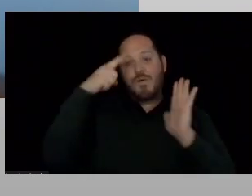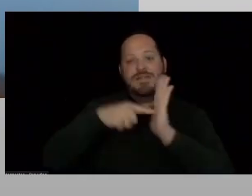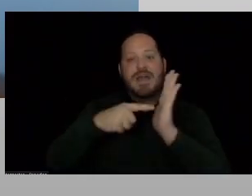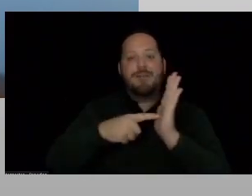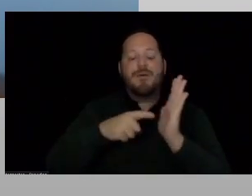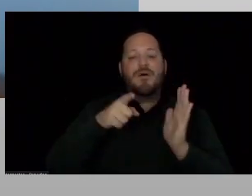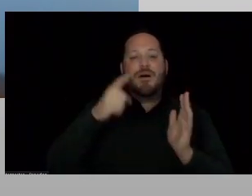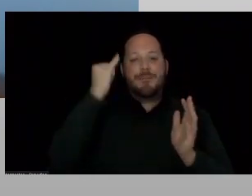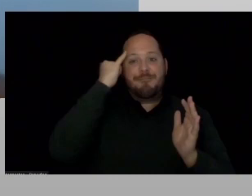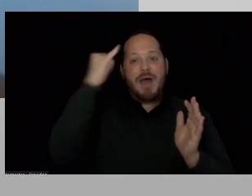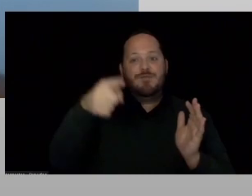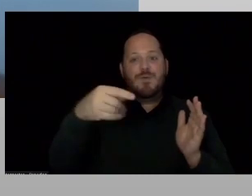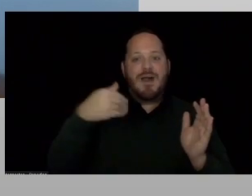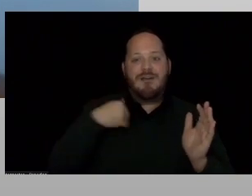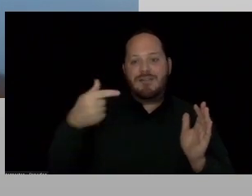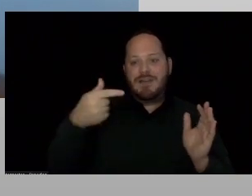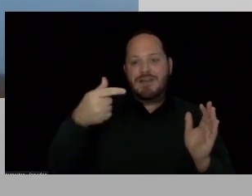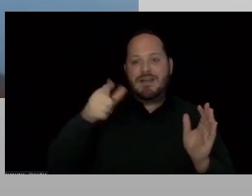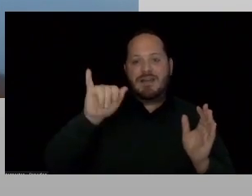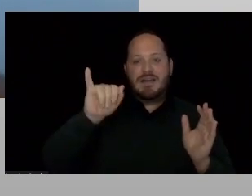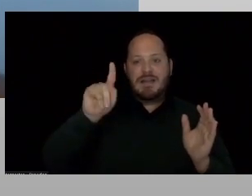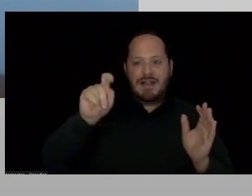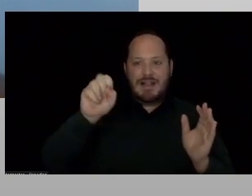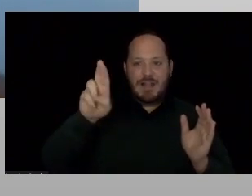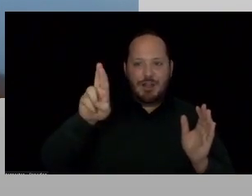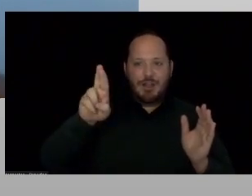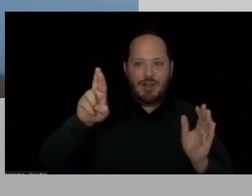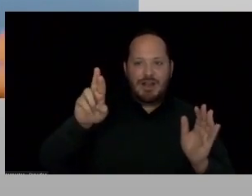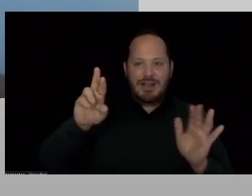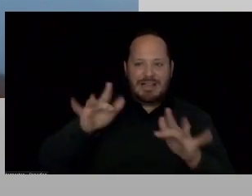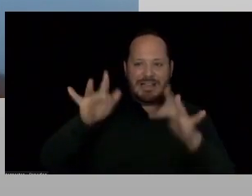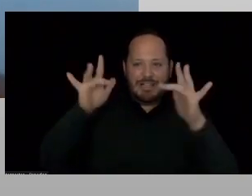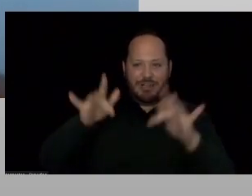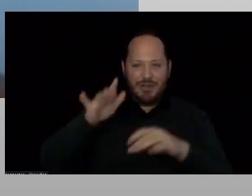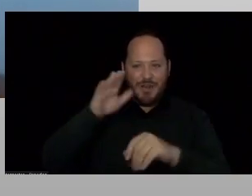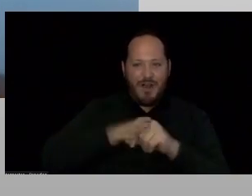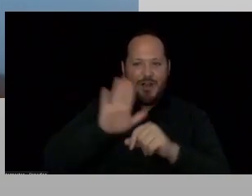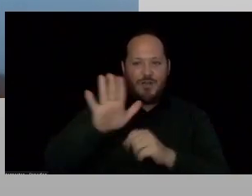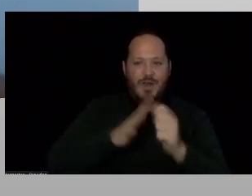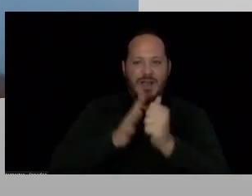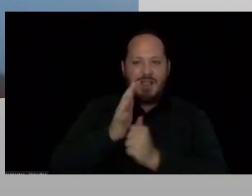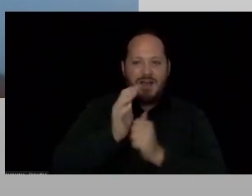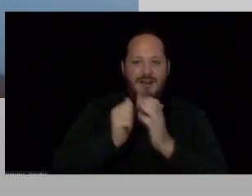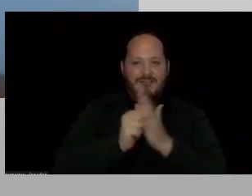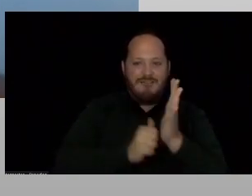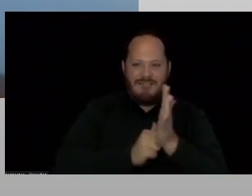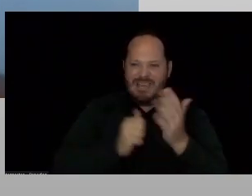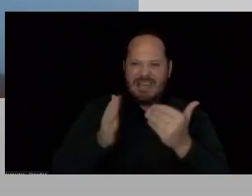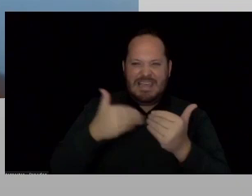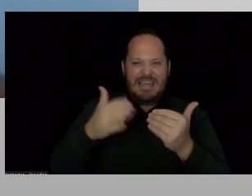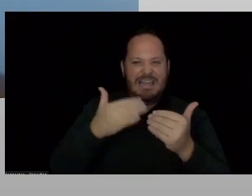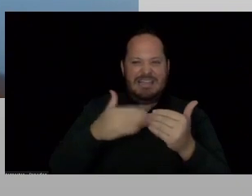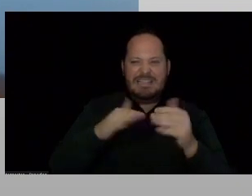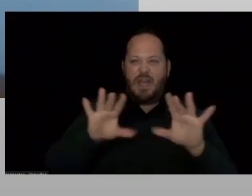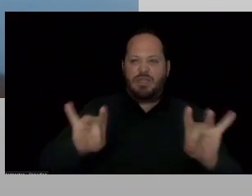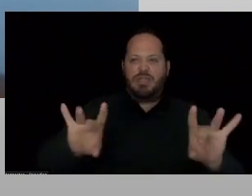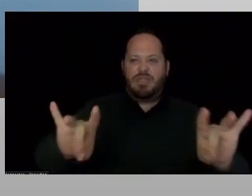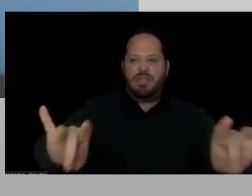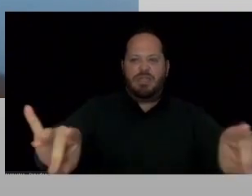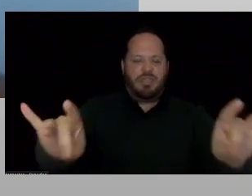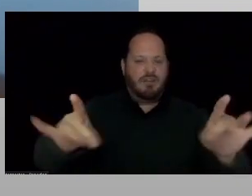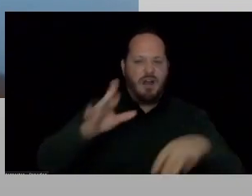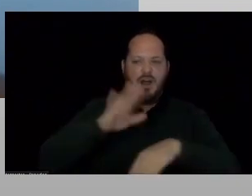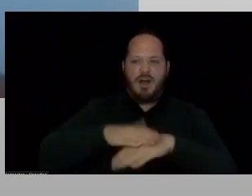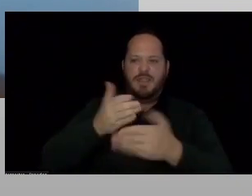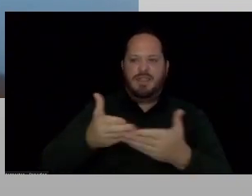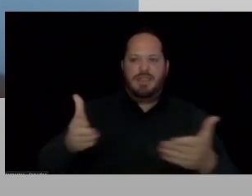of them as contaminated and remove them and think about touching anything when you have them on accordingly.